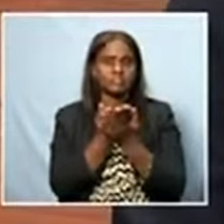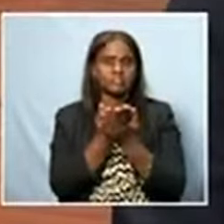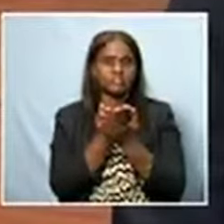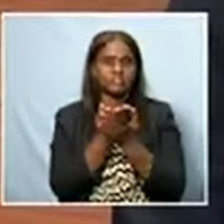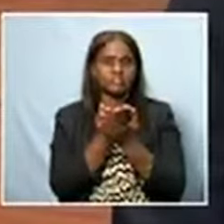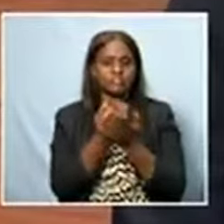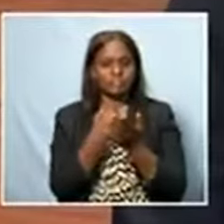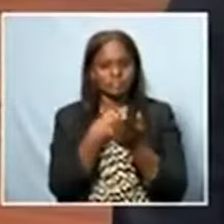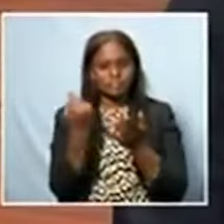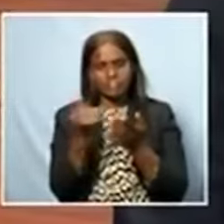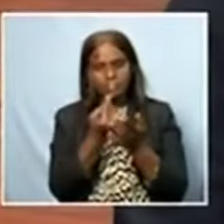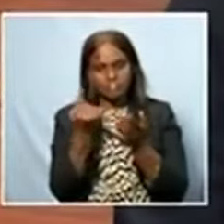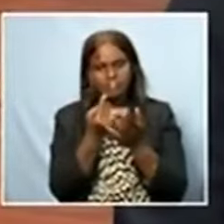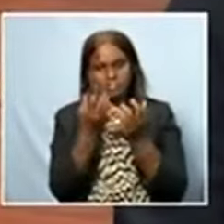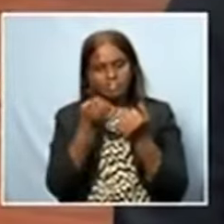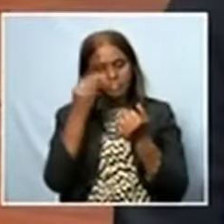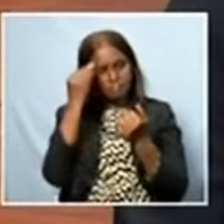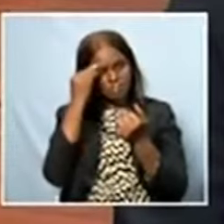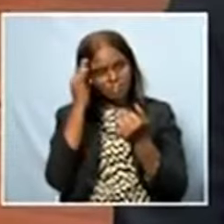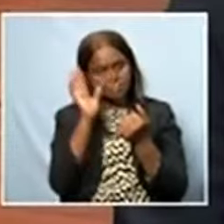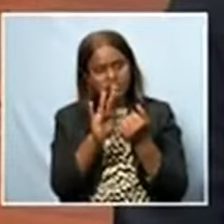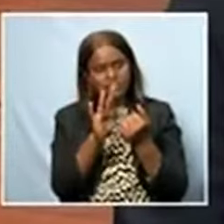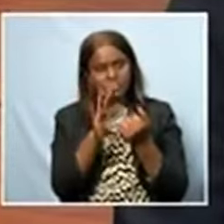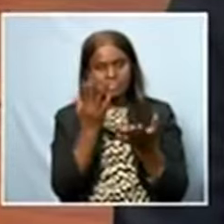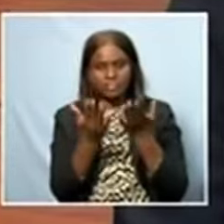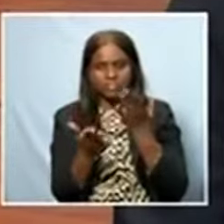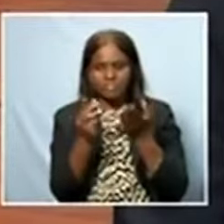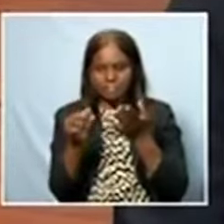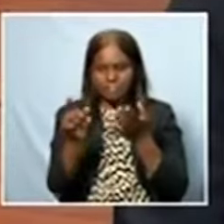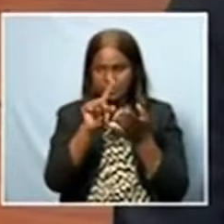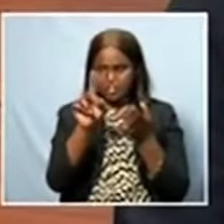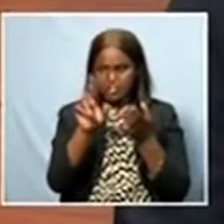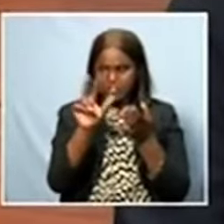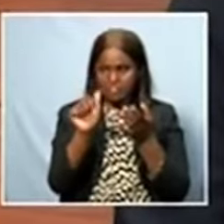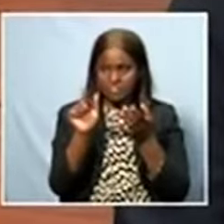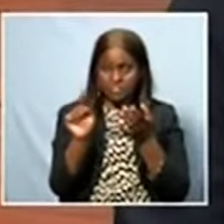I wanted to find out whether ZRA,